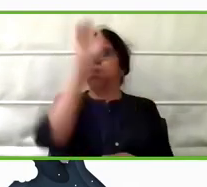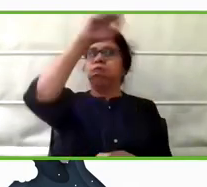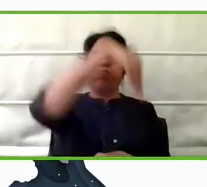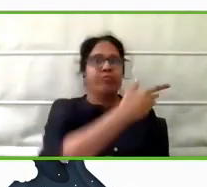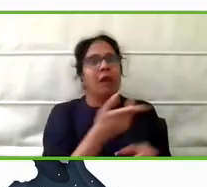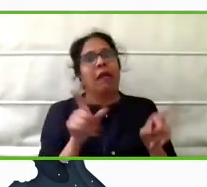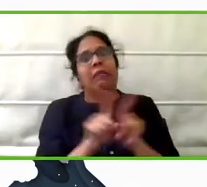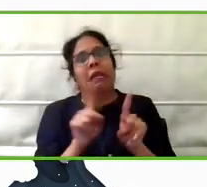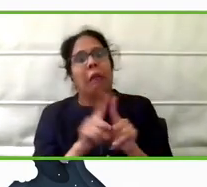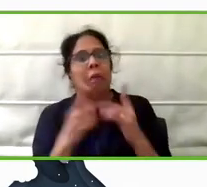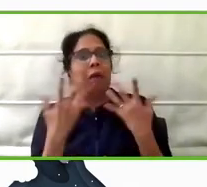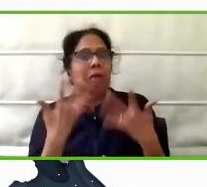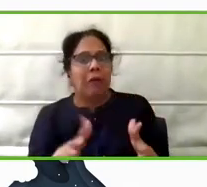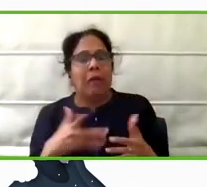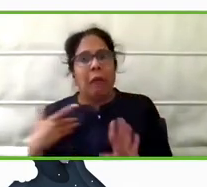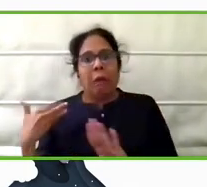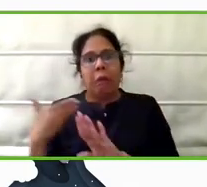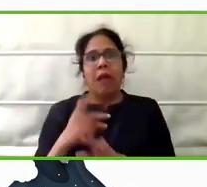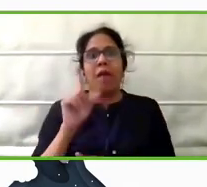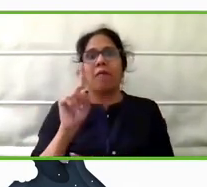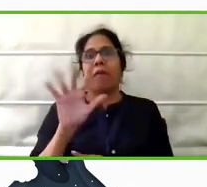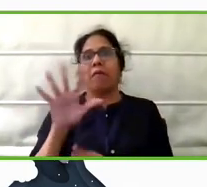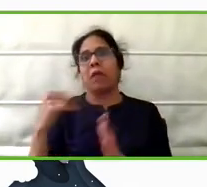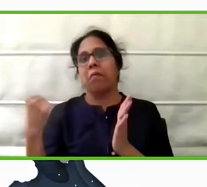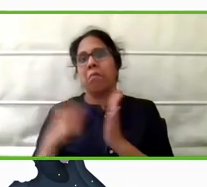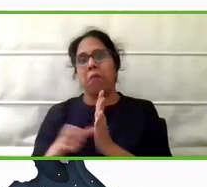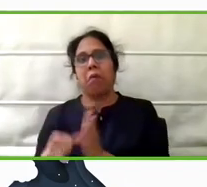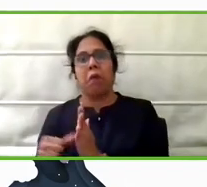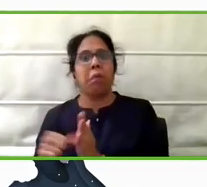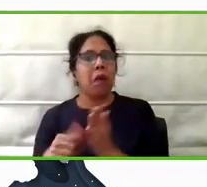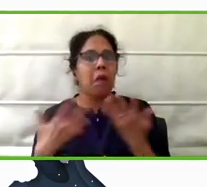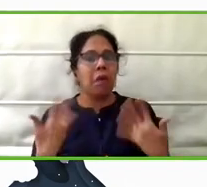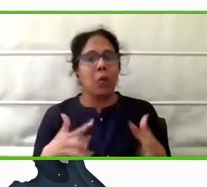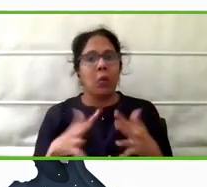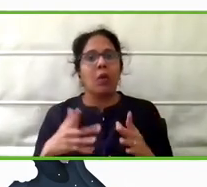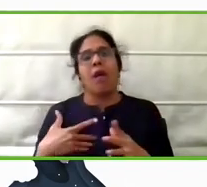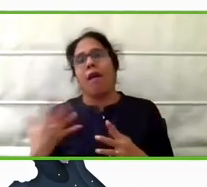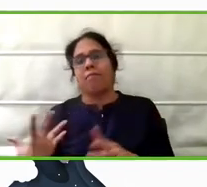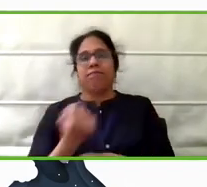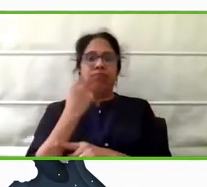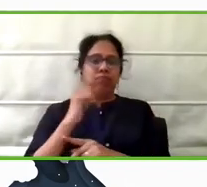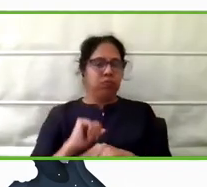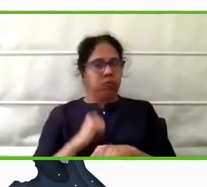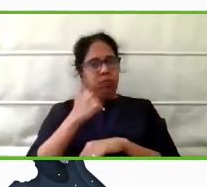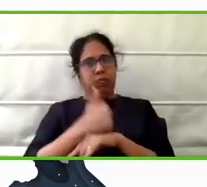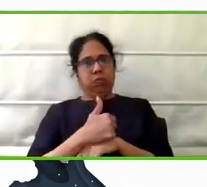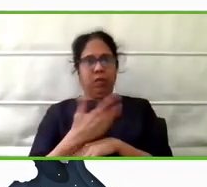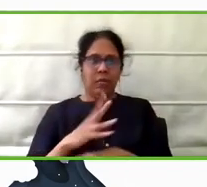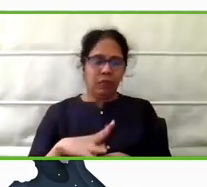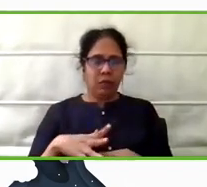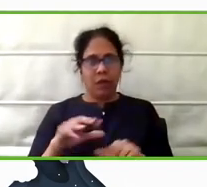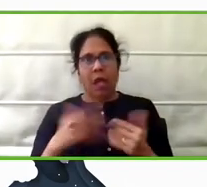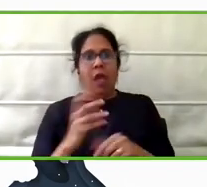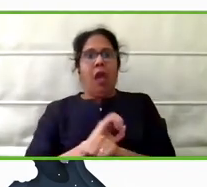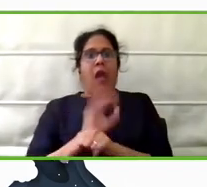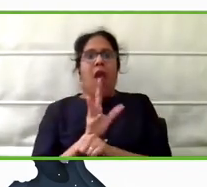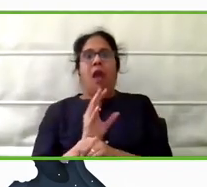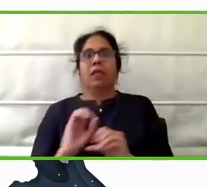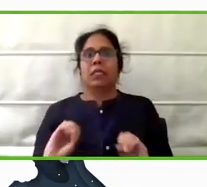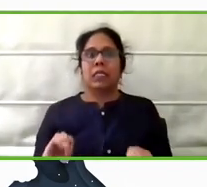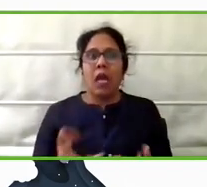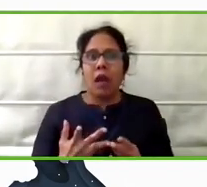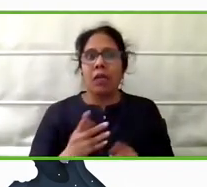to say the least, over the last 15 months, you know. I took over and we've just been through, obviously, COVID, which has been something that everybody